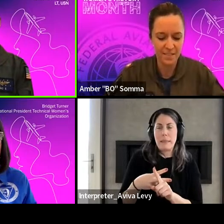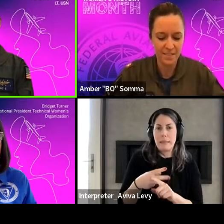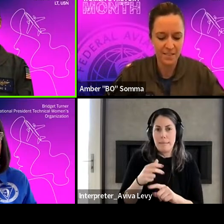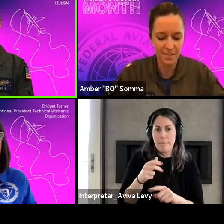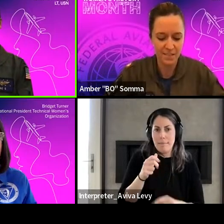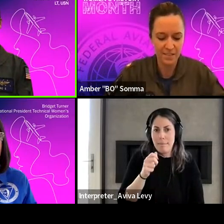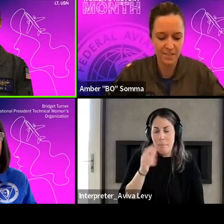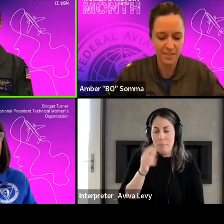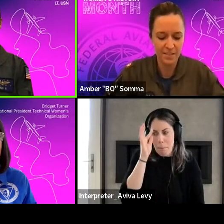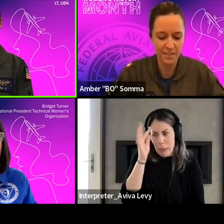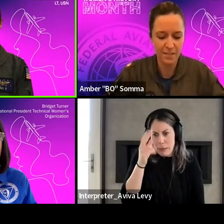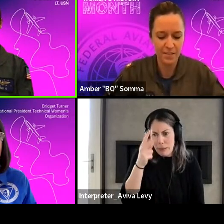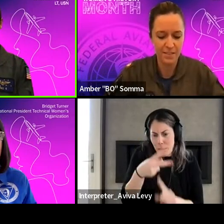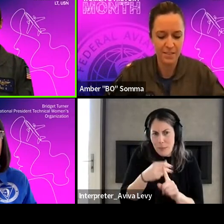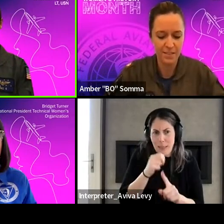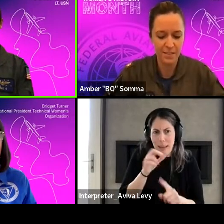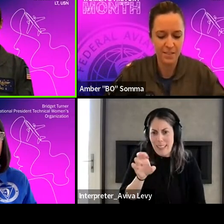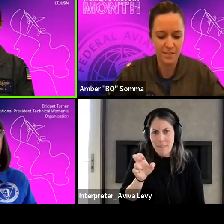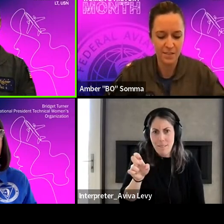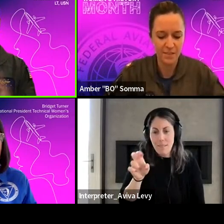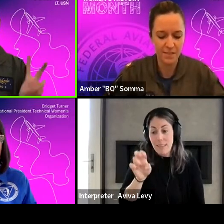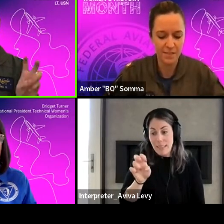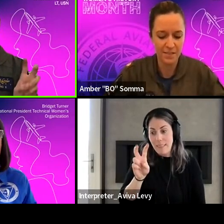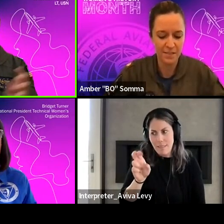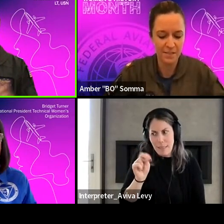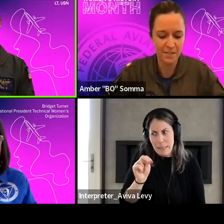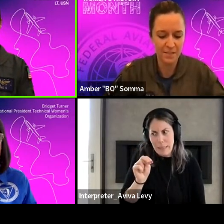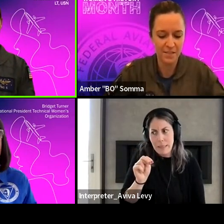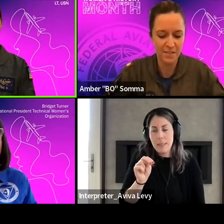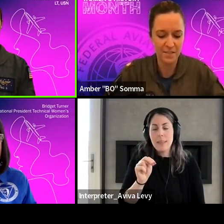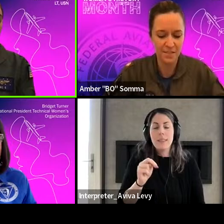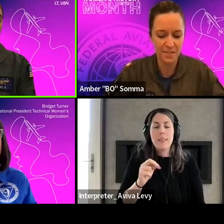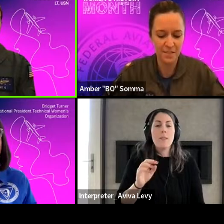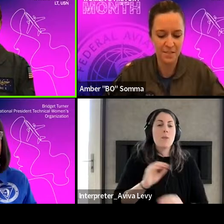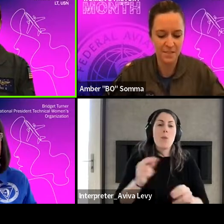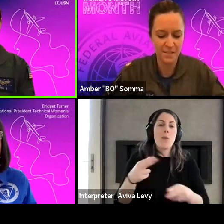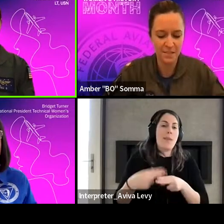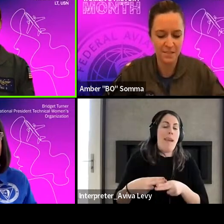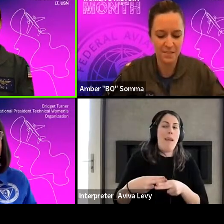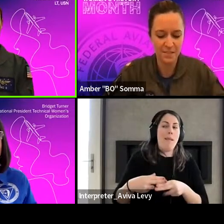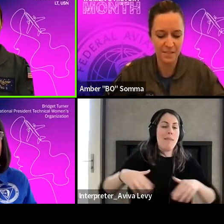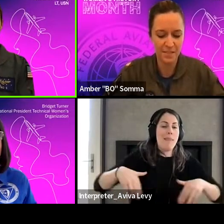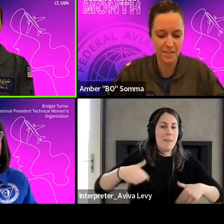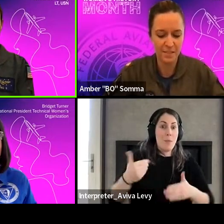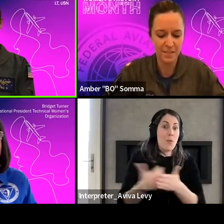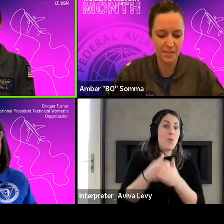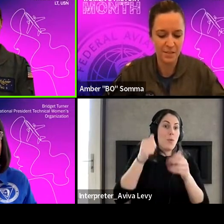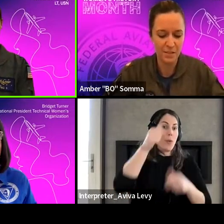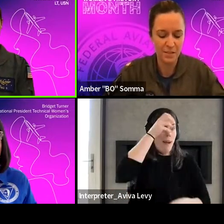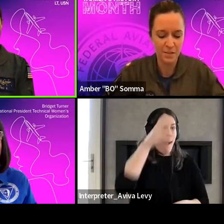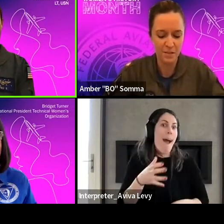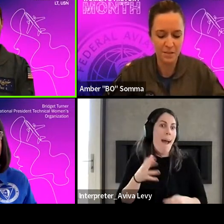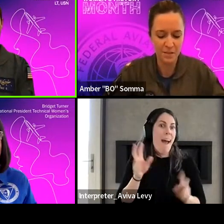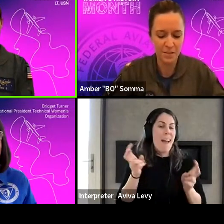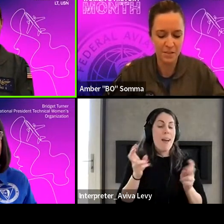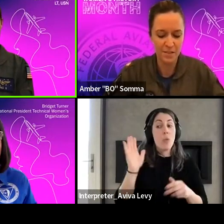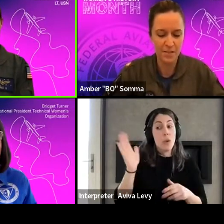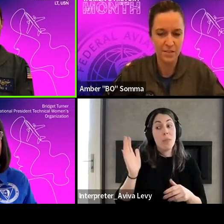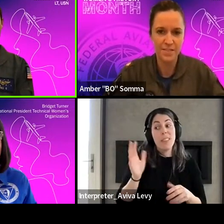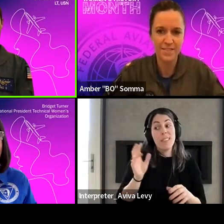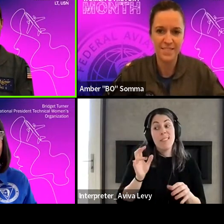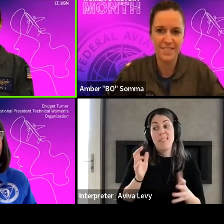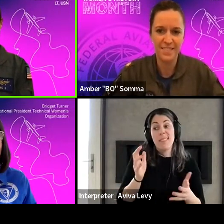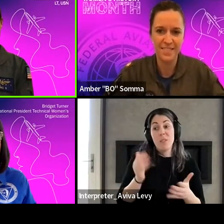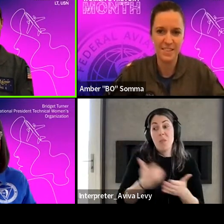now, like, I don't have a call sign. I'm just the new guy. And it'll be that way for probably the next half year or